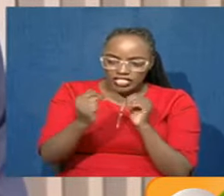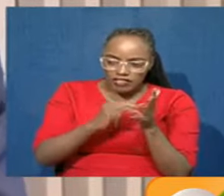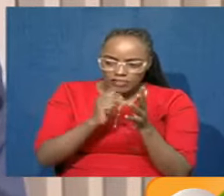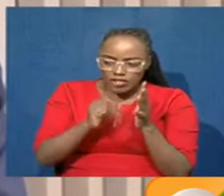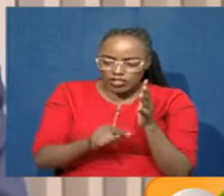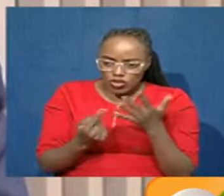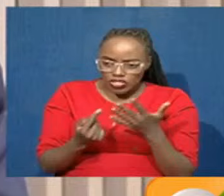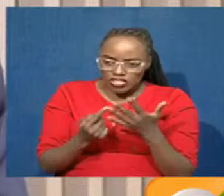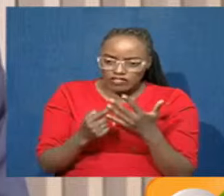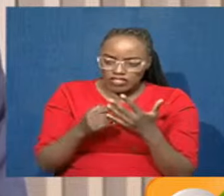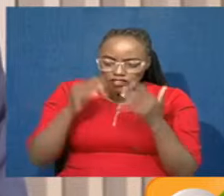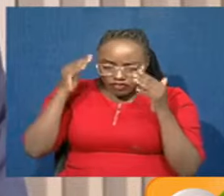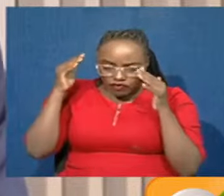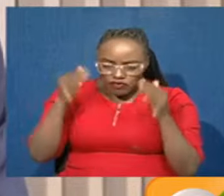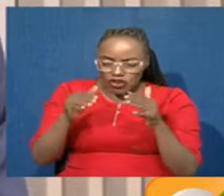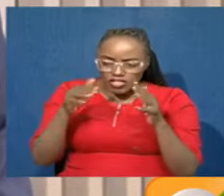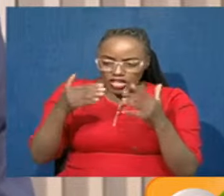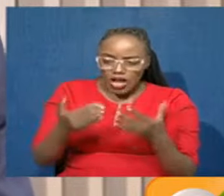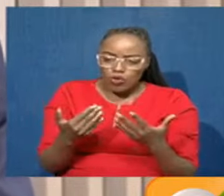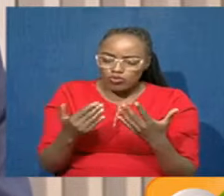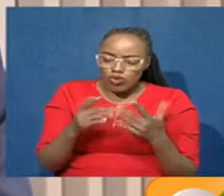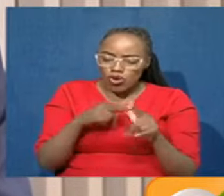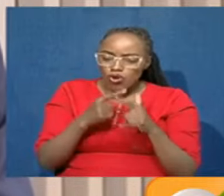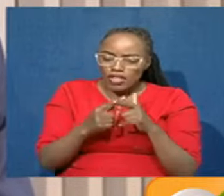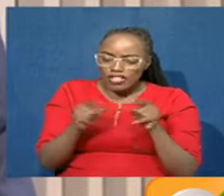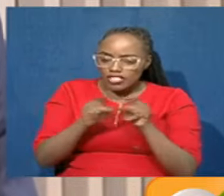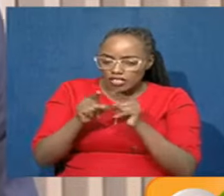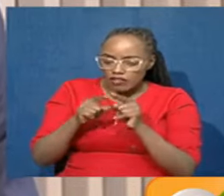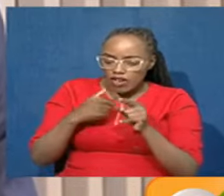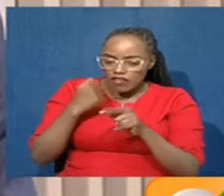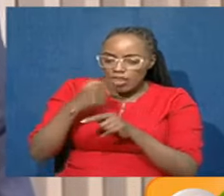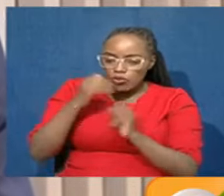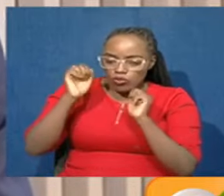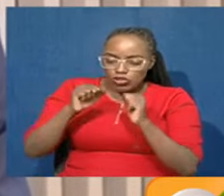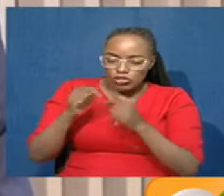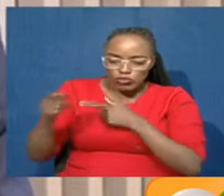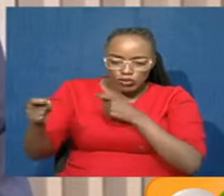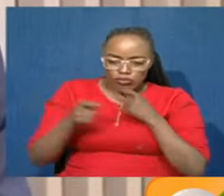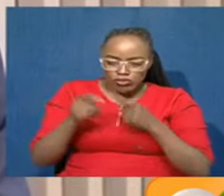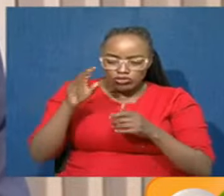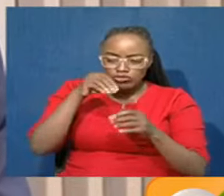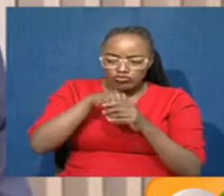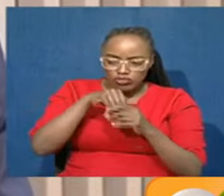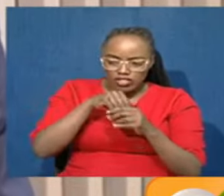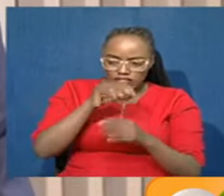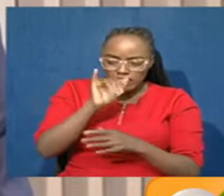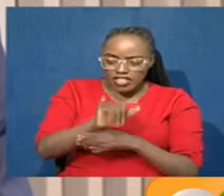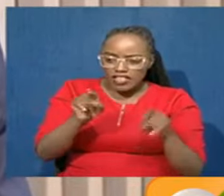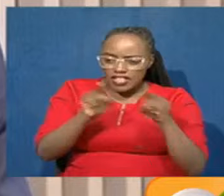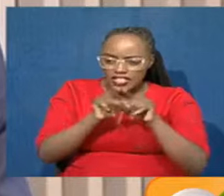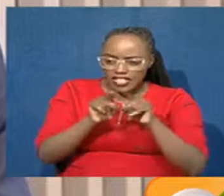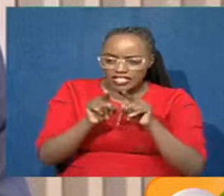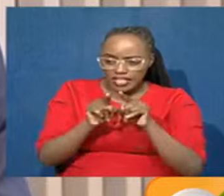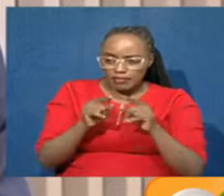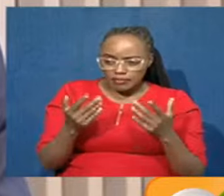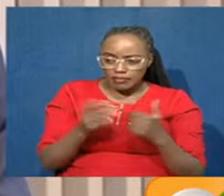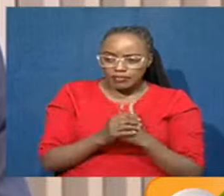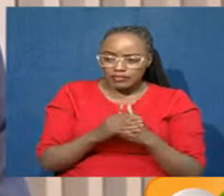caters more of the commodities that we require to assist a mother to deliver. Similarly, the same has also happened.